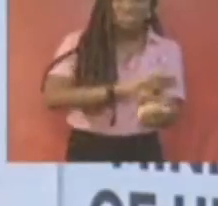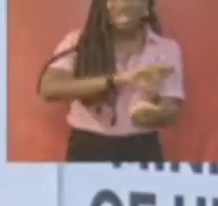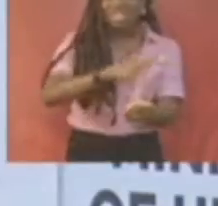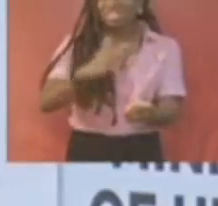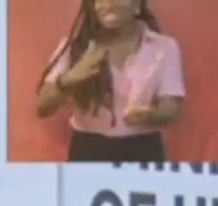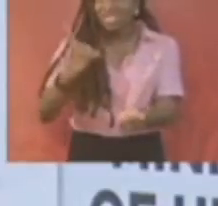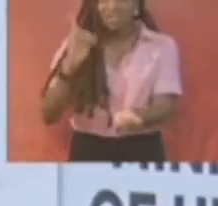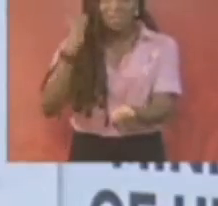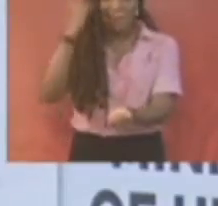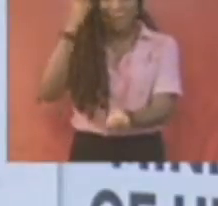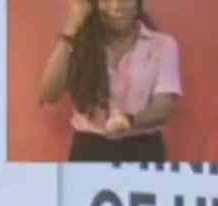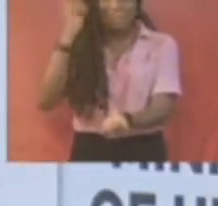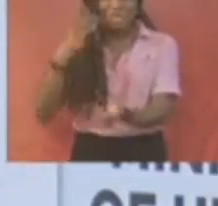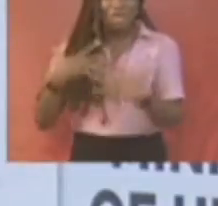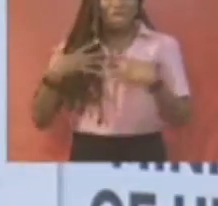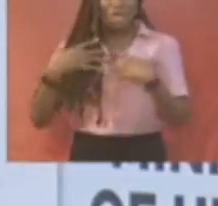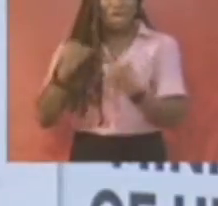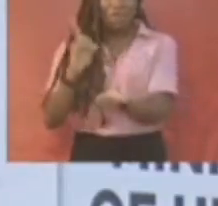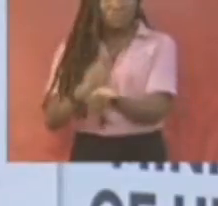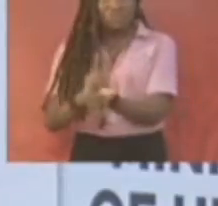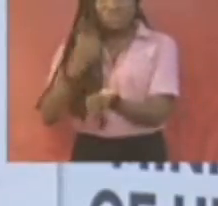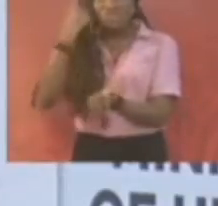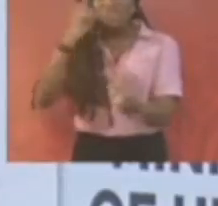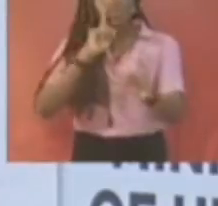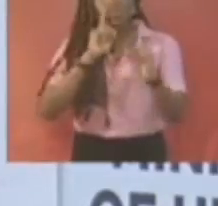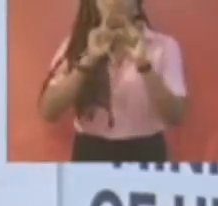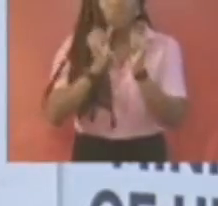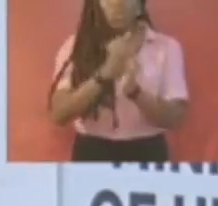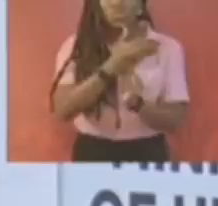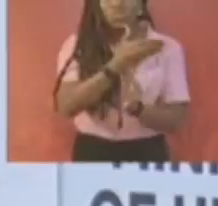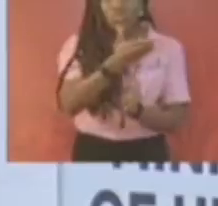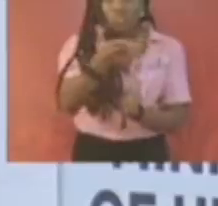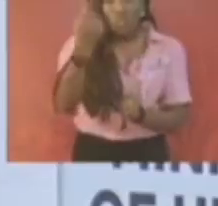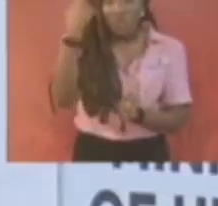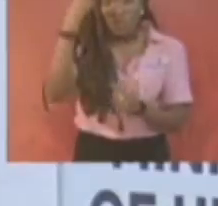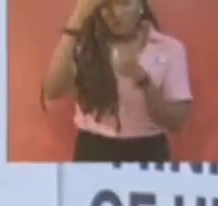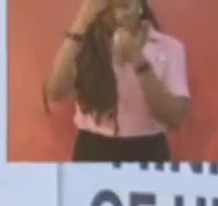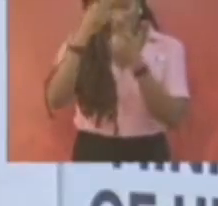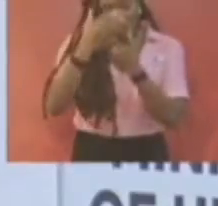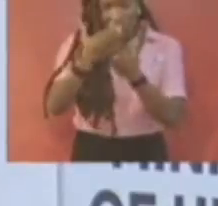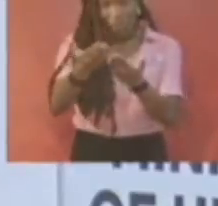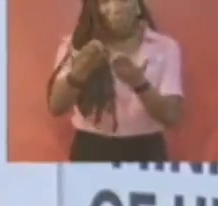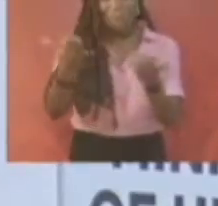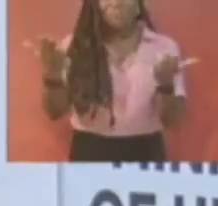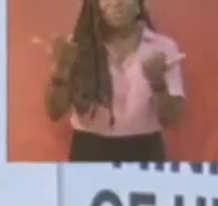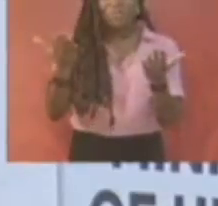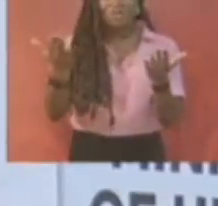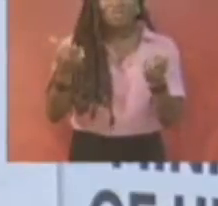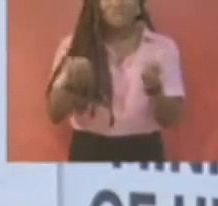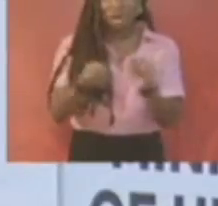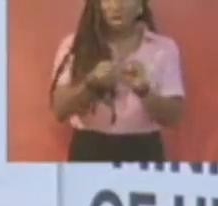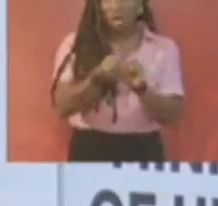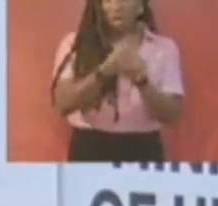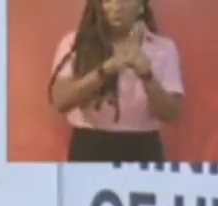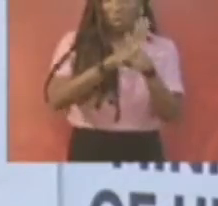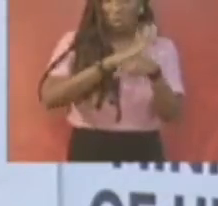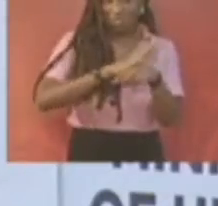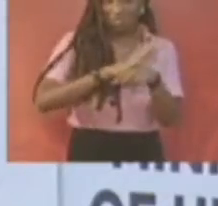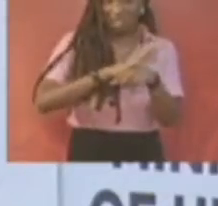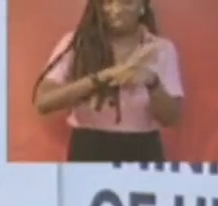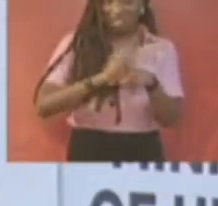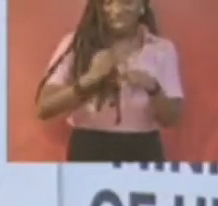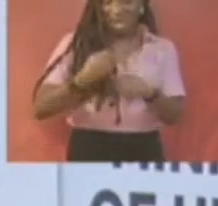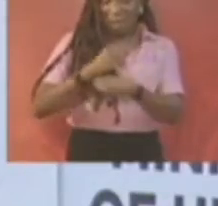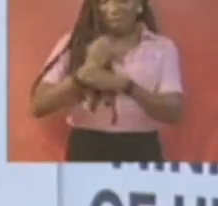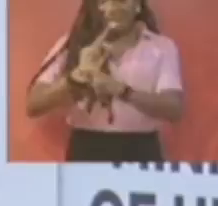we can try to address the mental health challenges. The mental health impact of COVID is not a Trinidad thing or